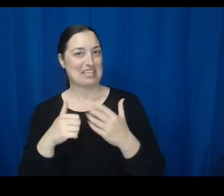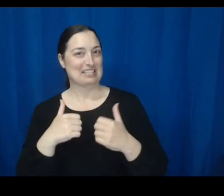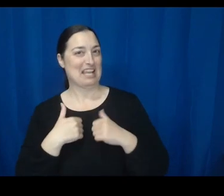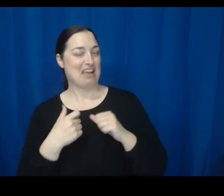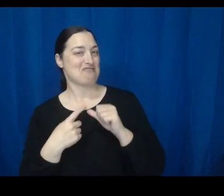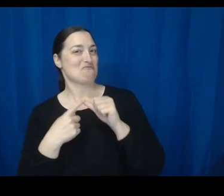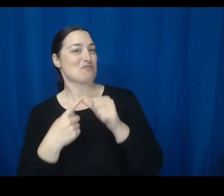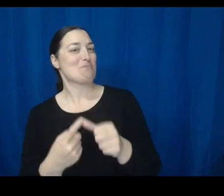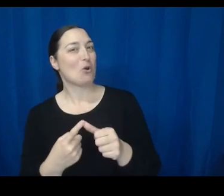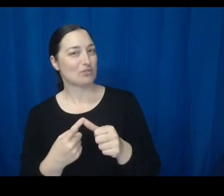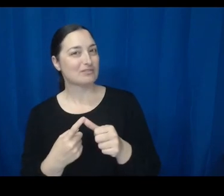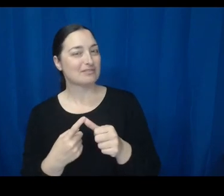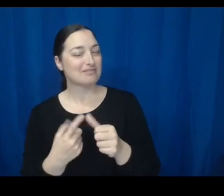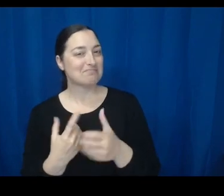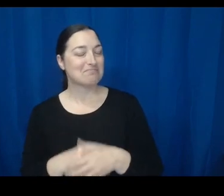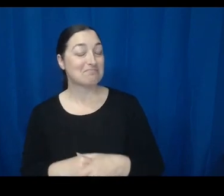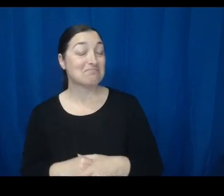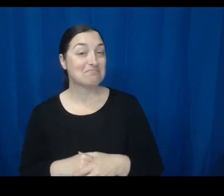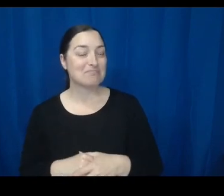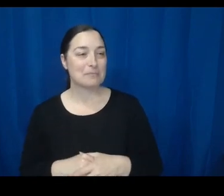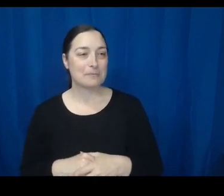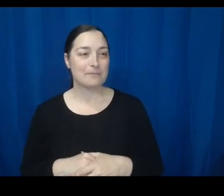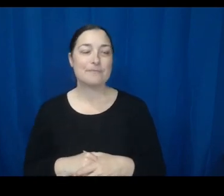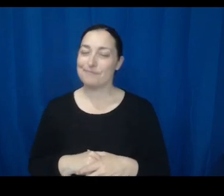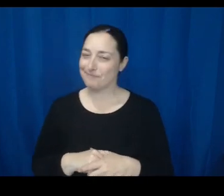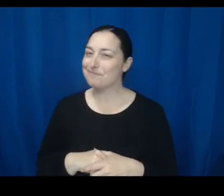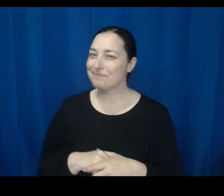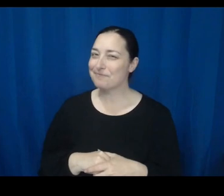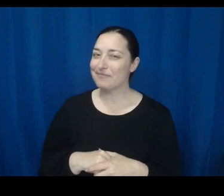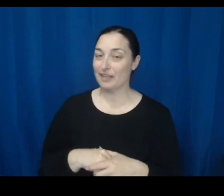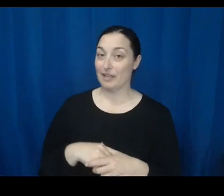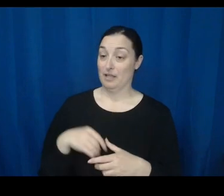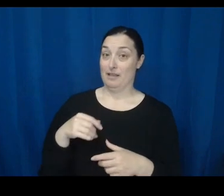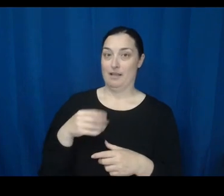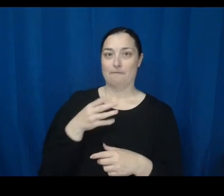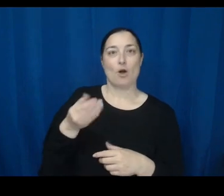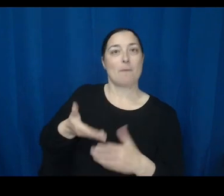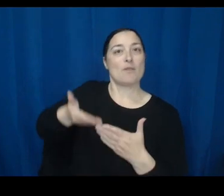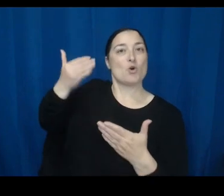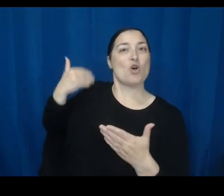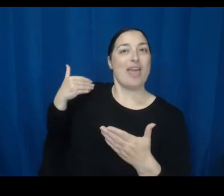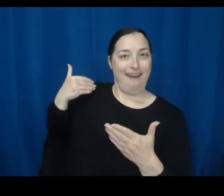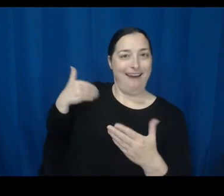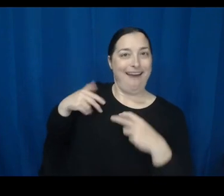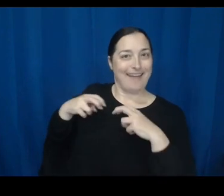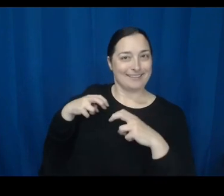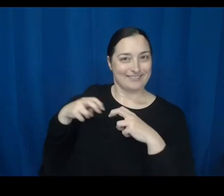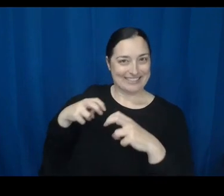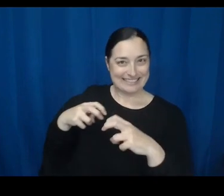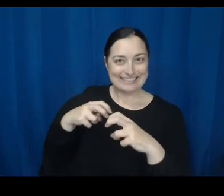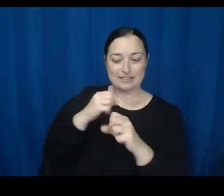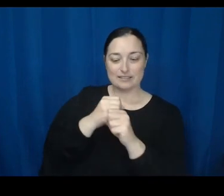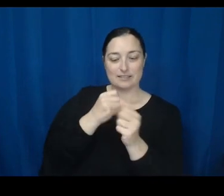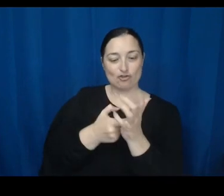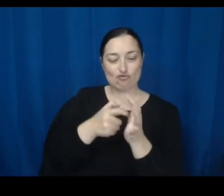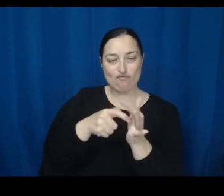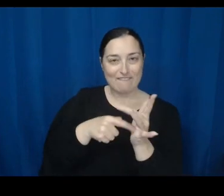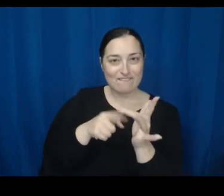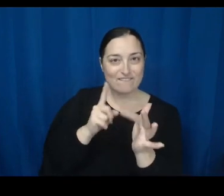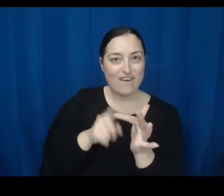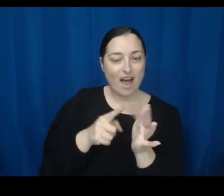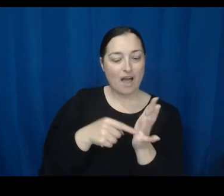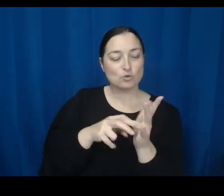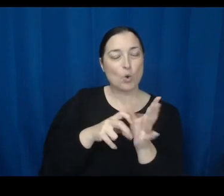still life. Yeah. Especially kind of taking what we learned from the earlier exercises and the graphite tonal drawing and seeing how